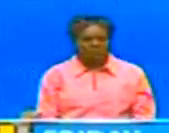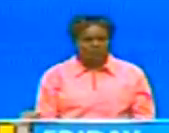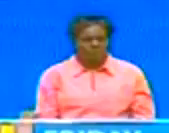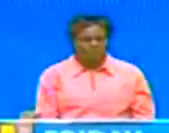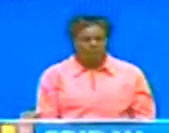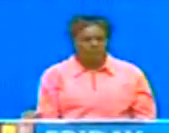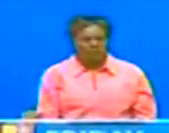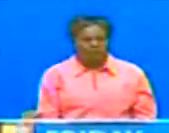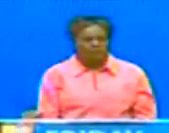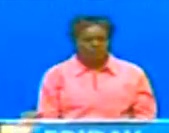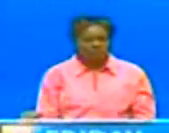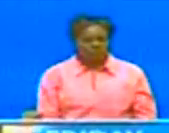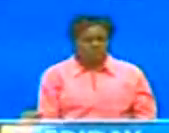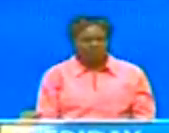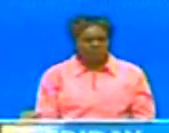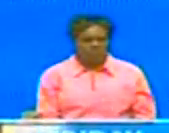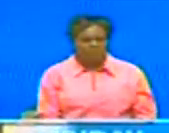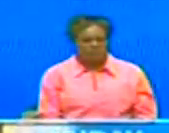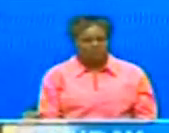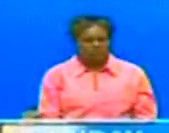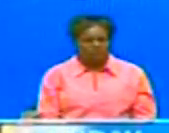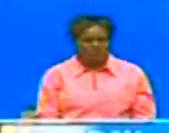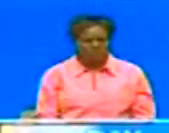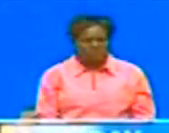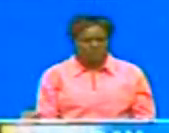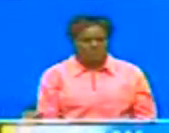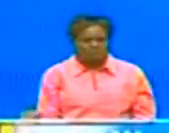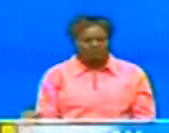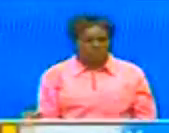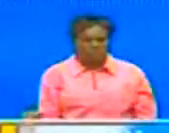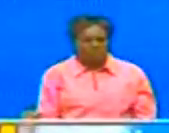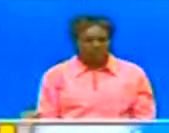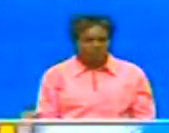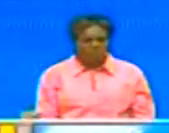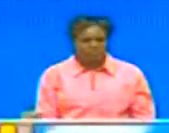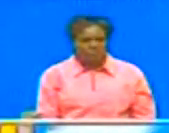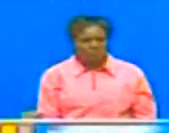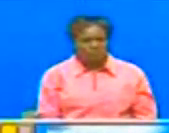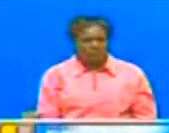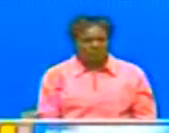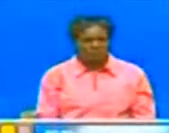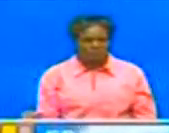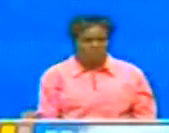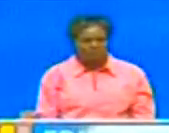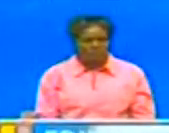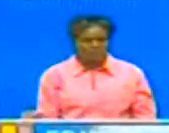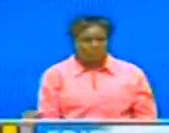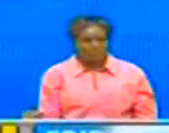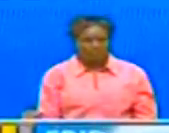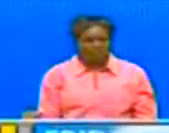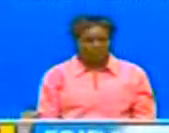damnedest. Dandest. Dandest. Dandest. Demdest.